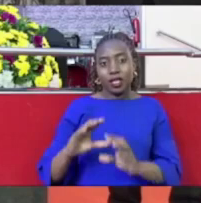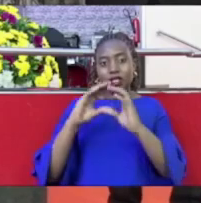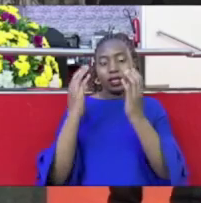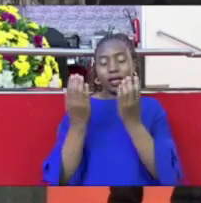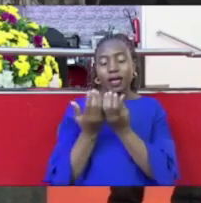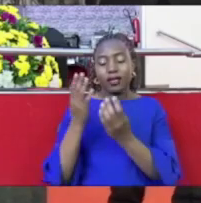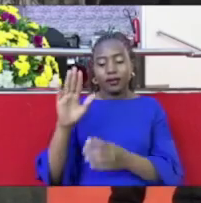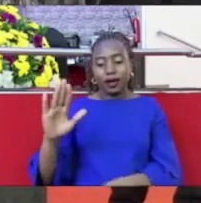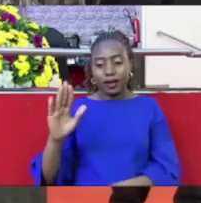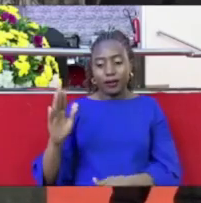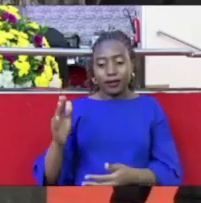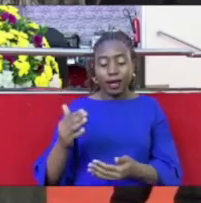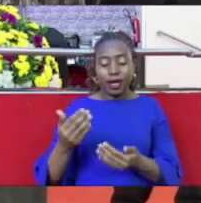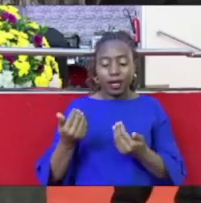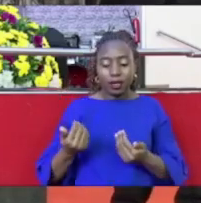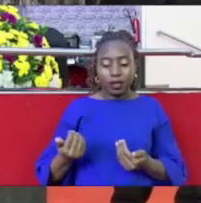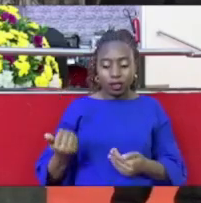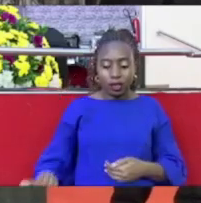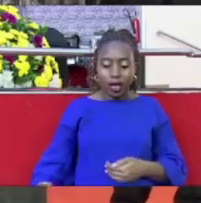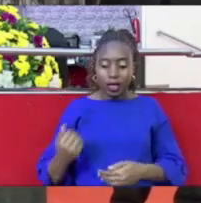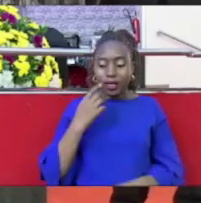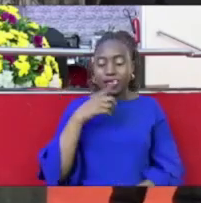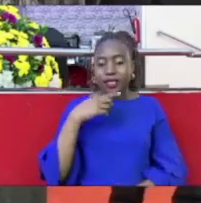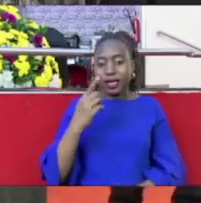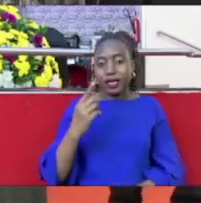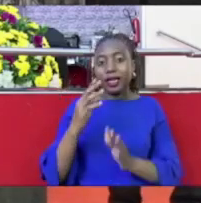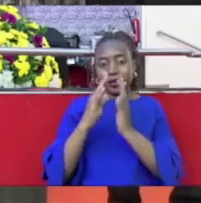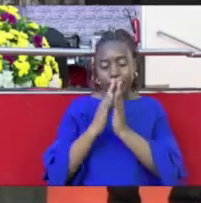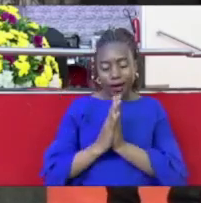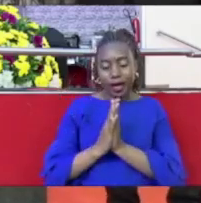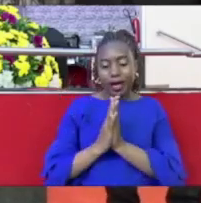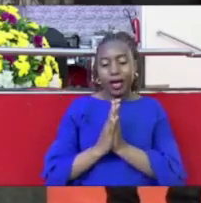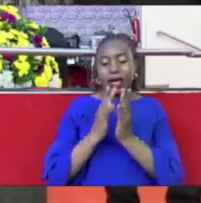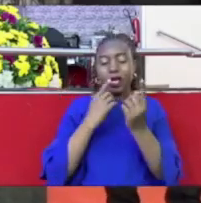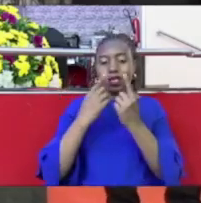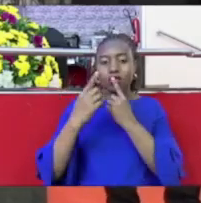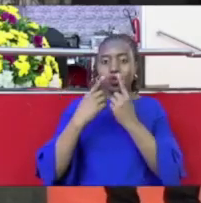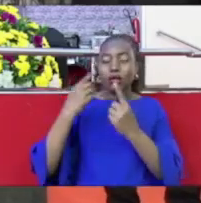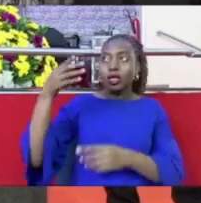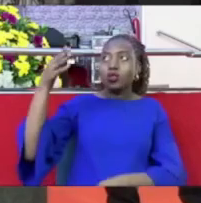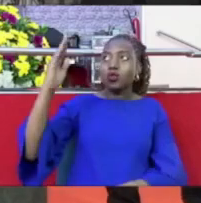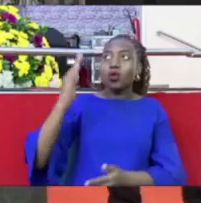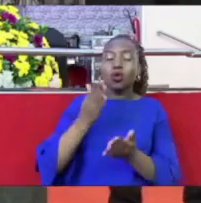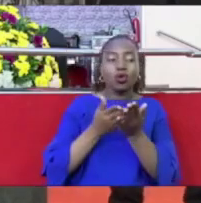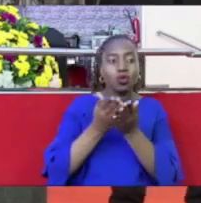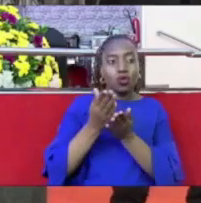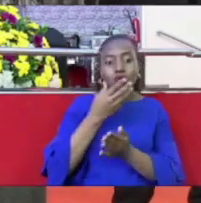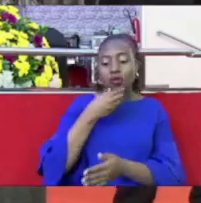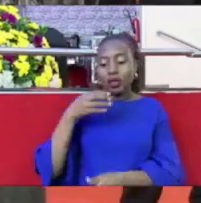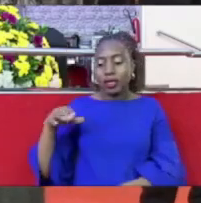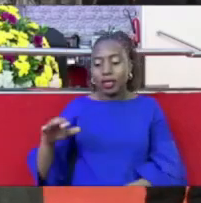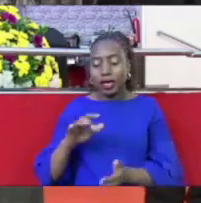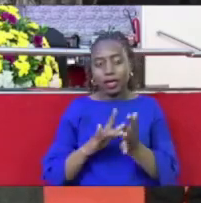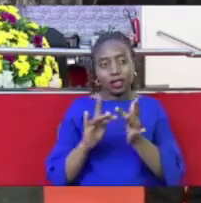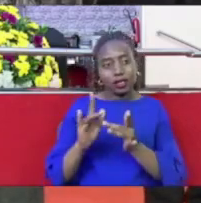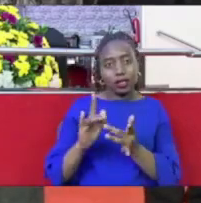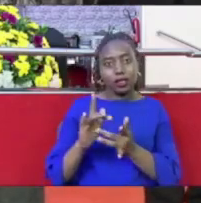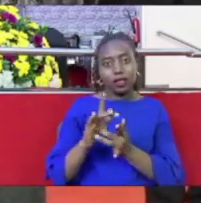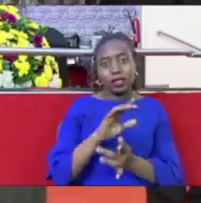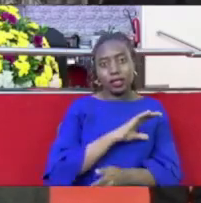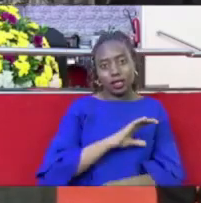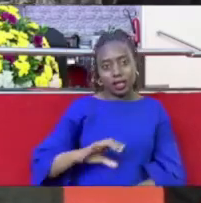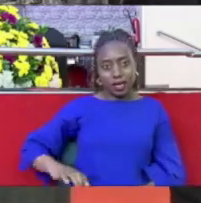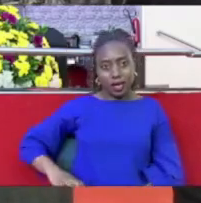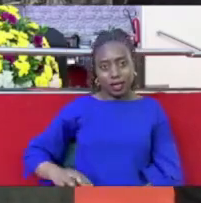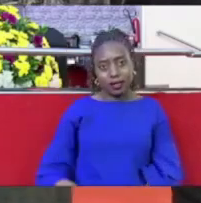the Father. Akasema ni kuongea na Mungu Baba. Through Jesus Christ his son. Kupitia Yesu Kristo mwanawe. And I think I loved